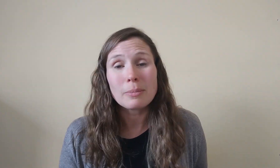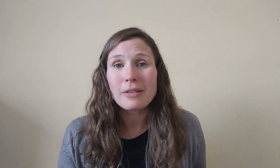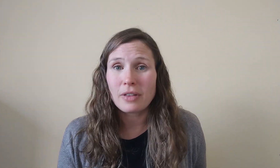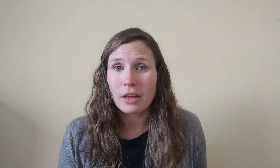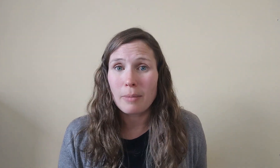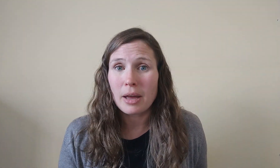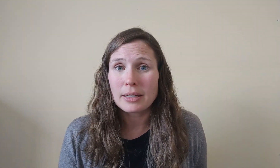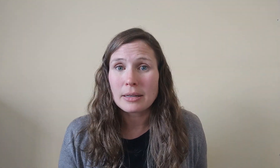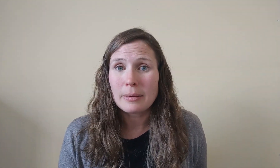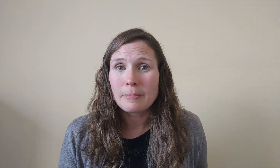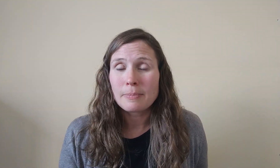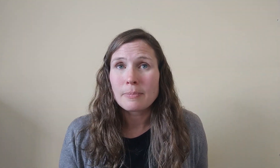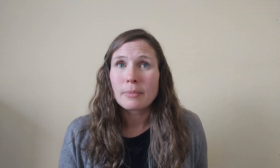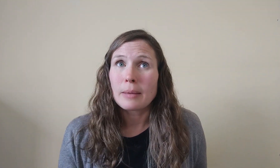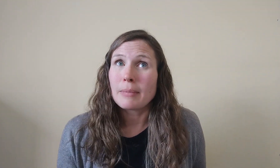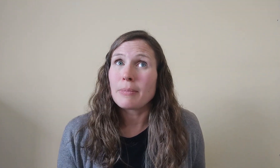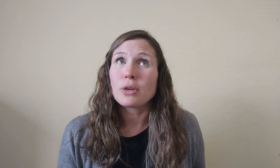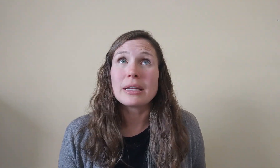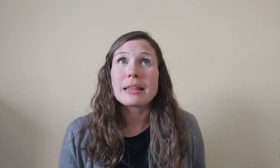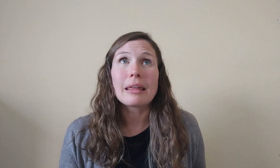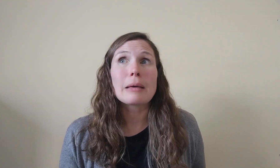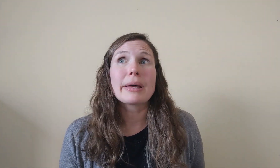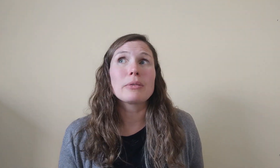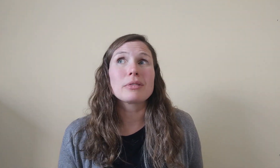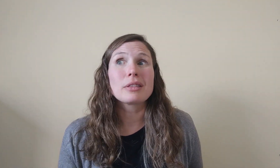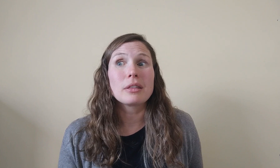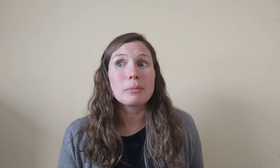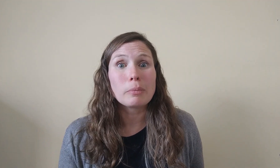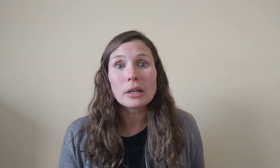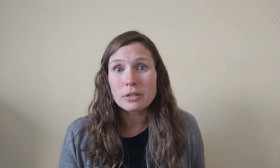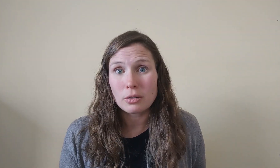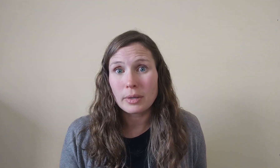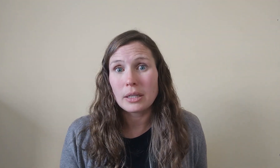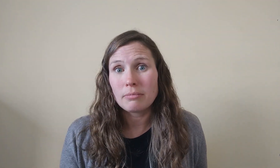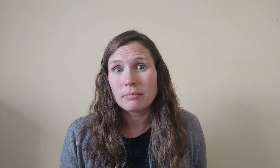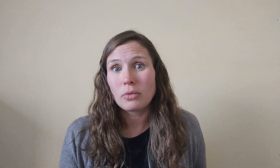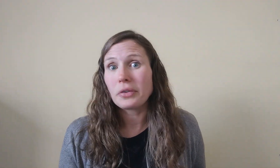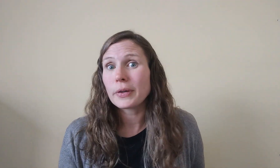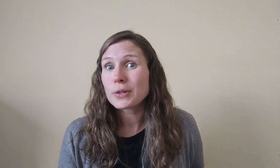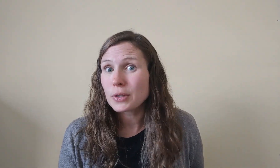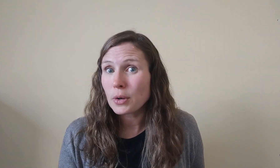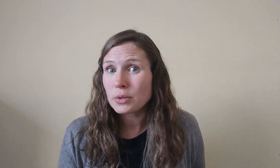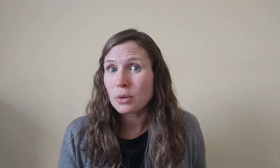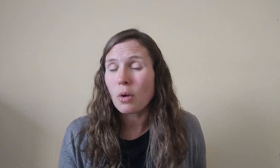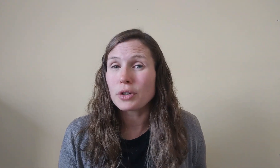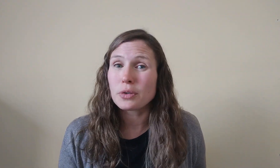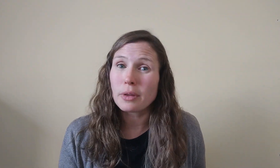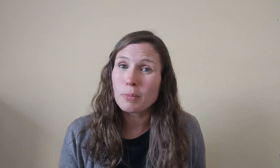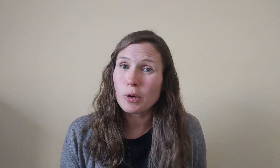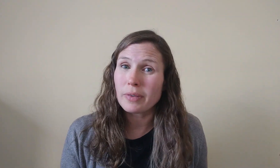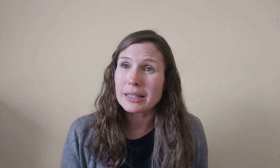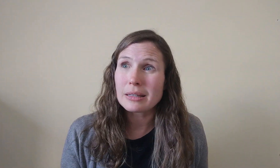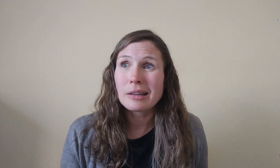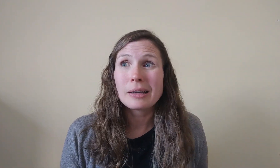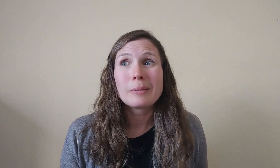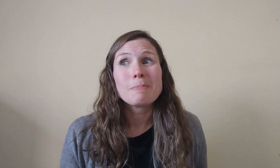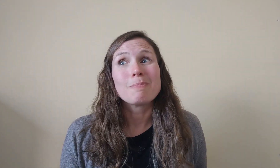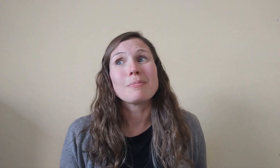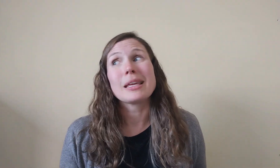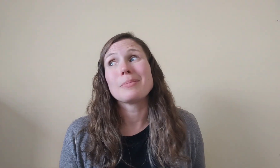that we shouldn't be filling our mind. Maybe you need to think about the books you read, or the shows you watch, or the